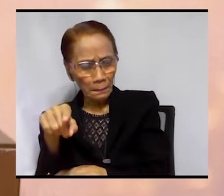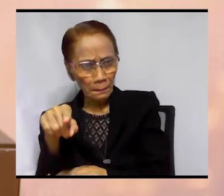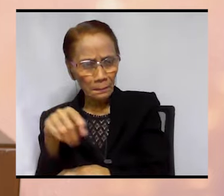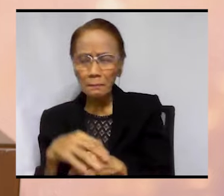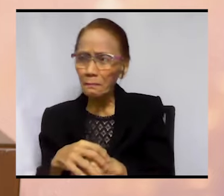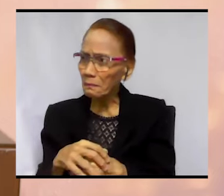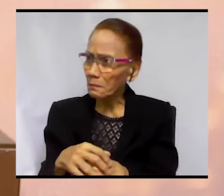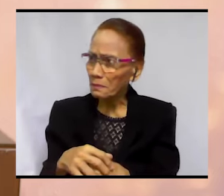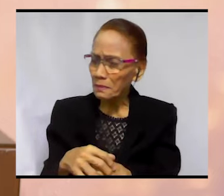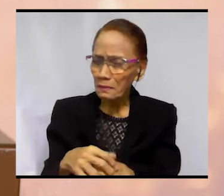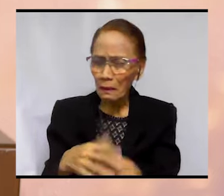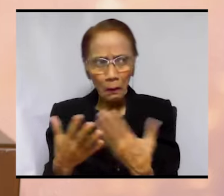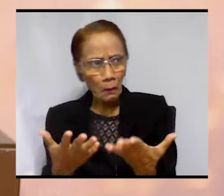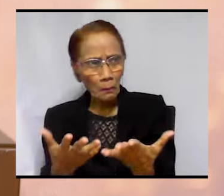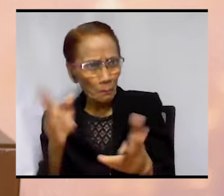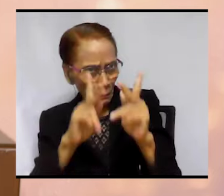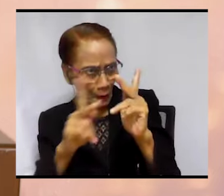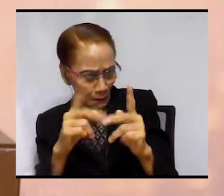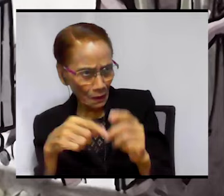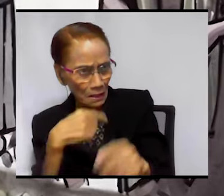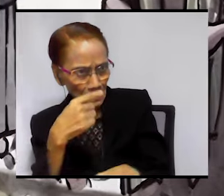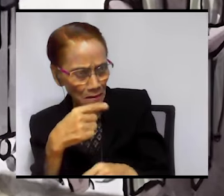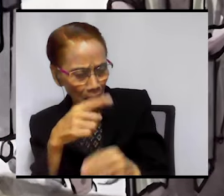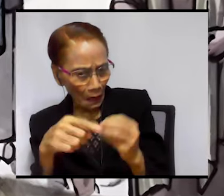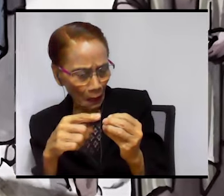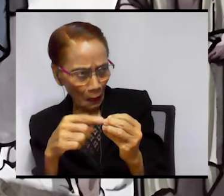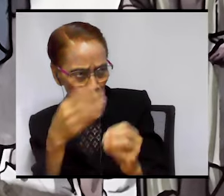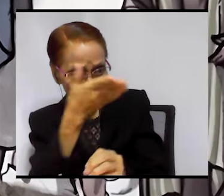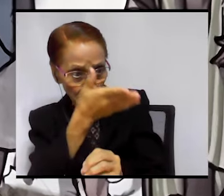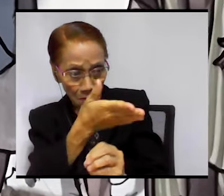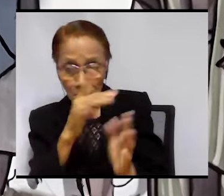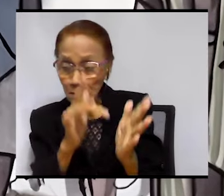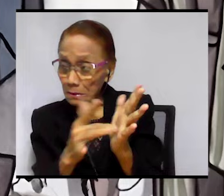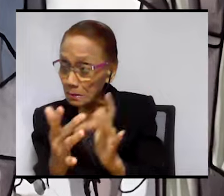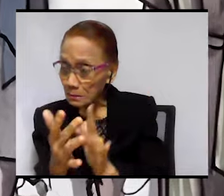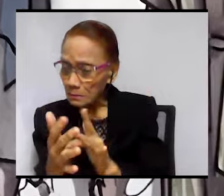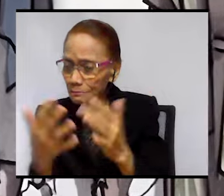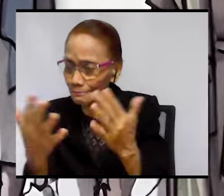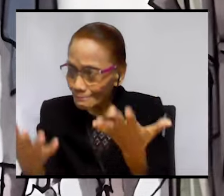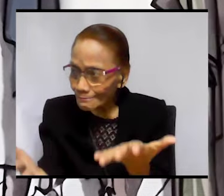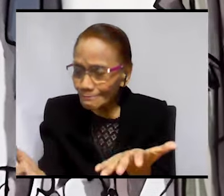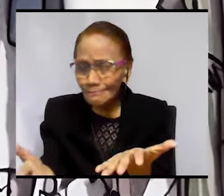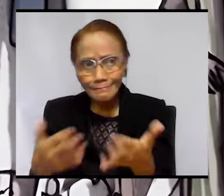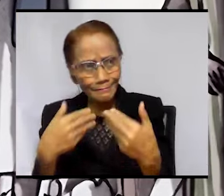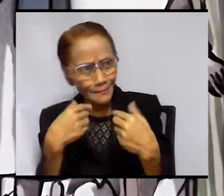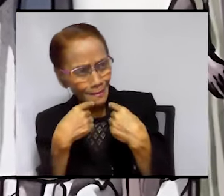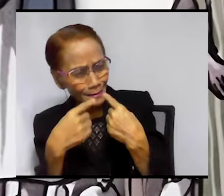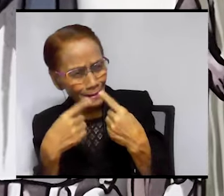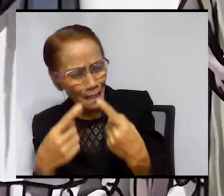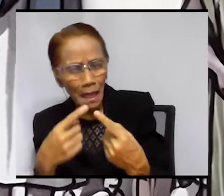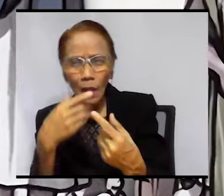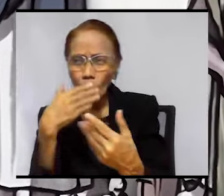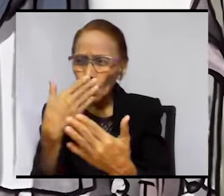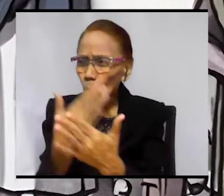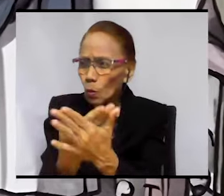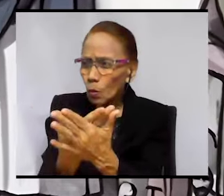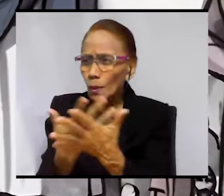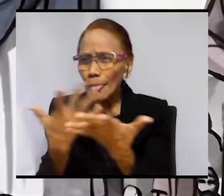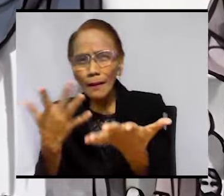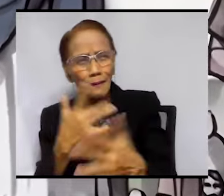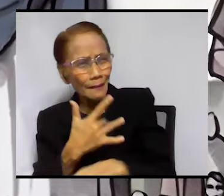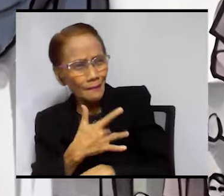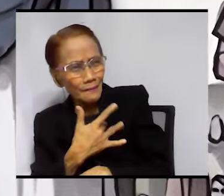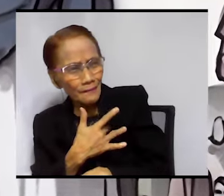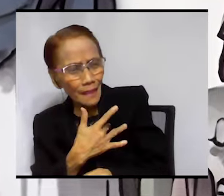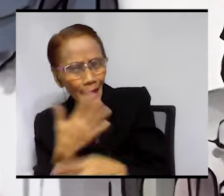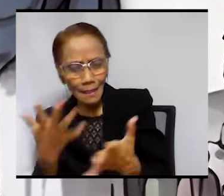What are people saying about him? And they reported the beautiful and good words, the good